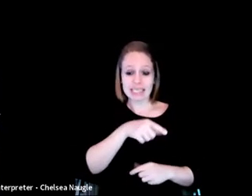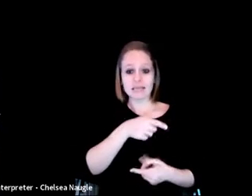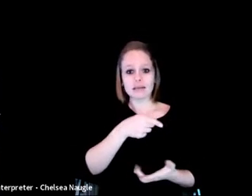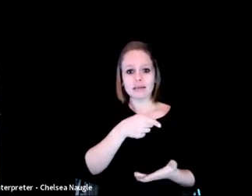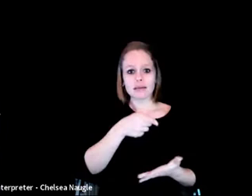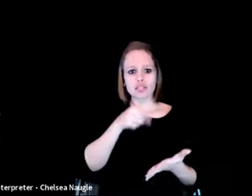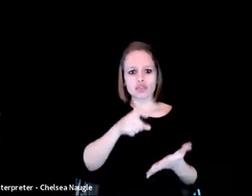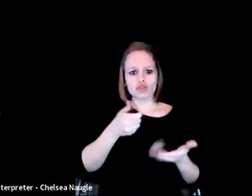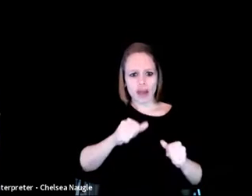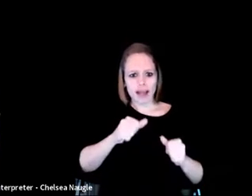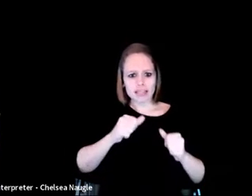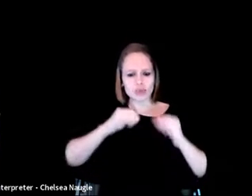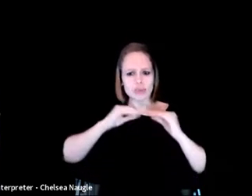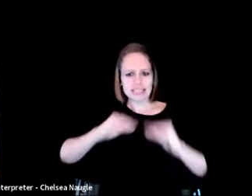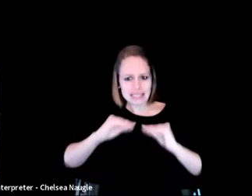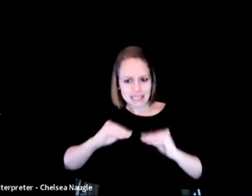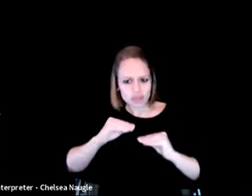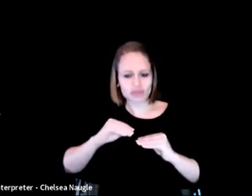natural contexts.